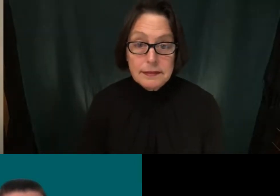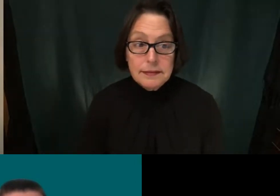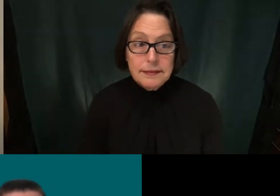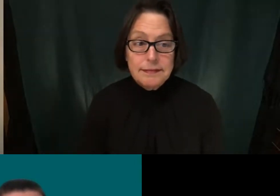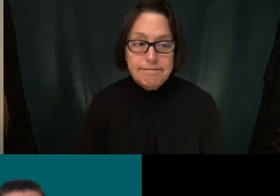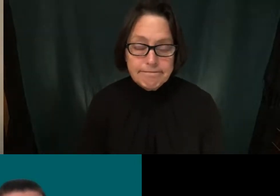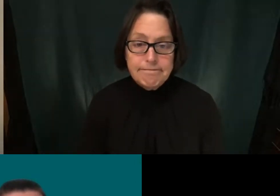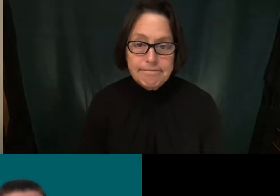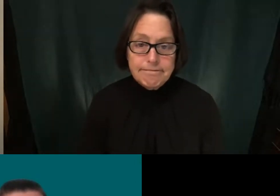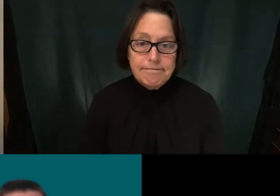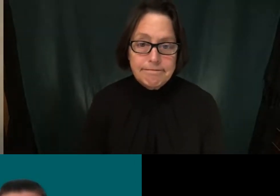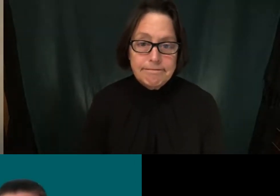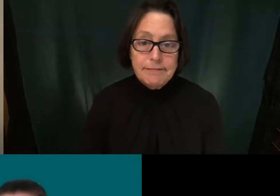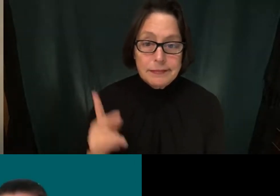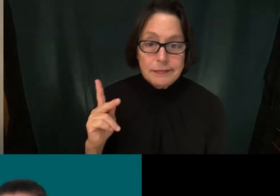Yeah, I mean,